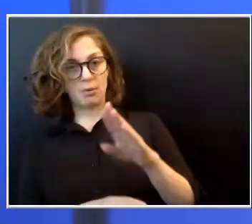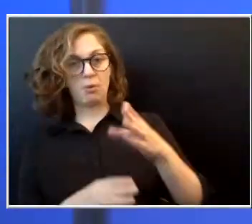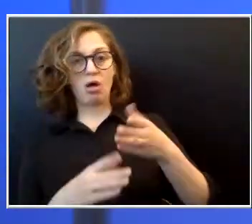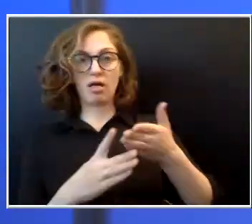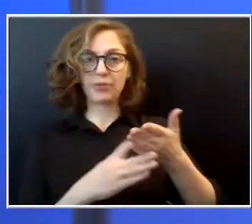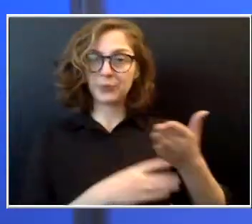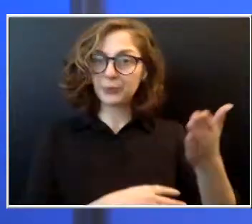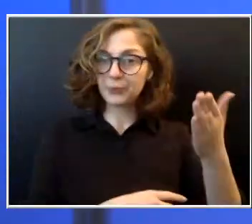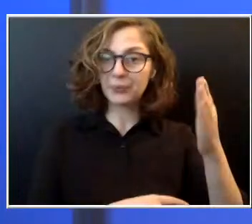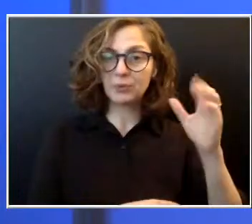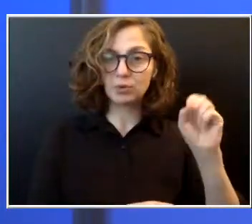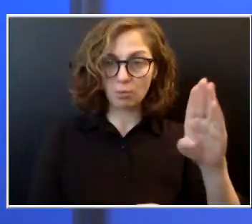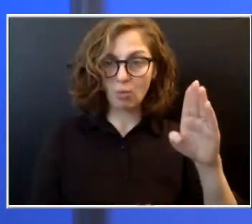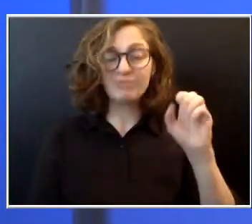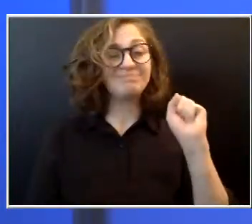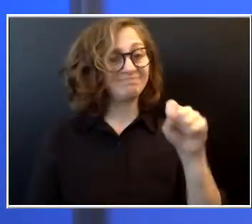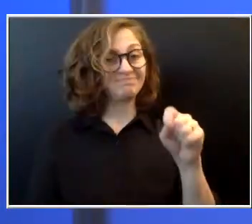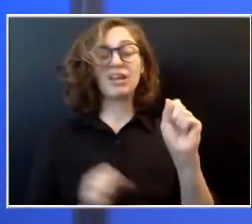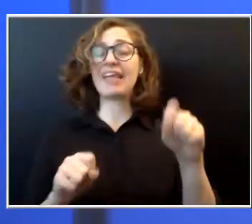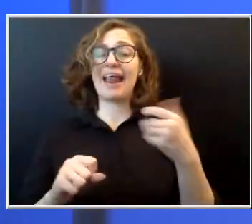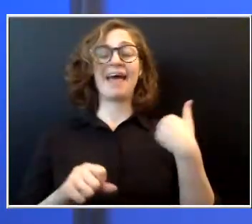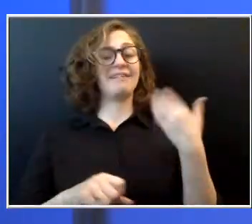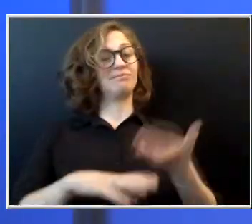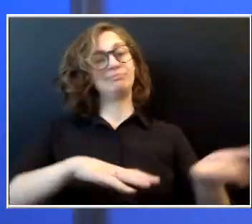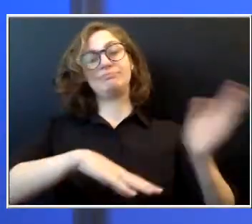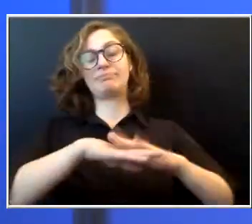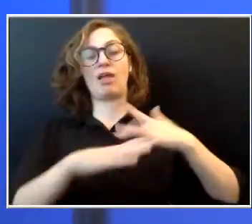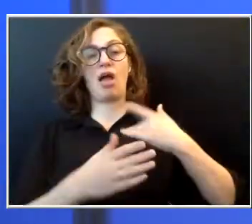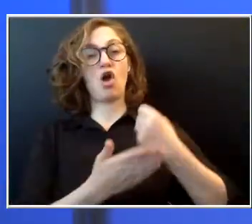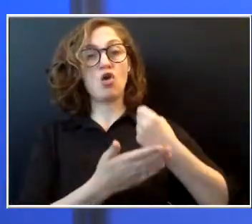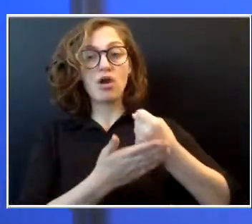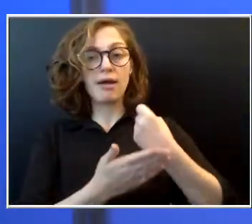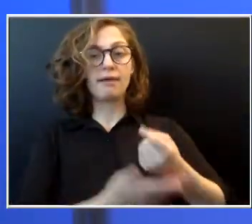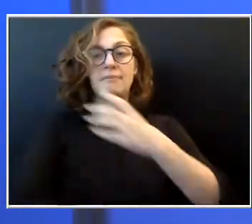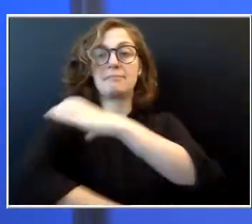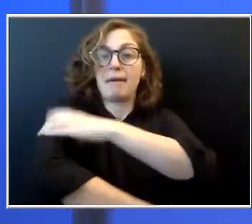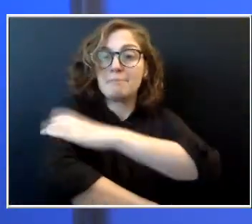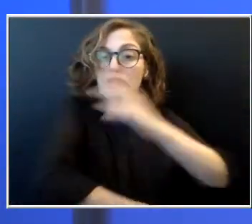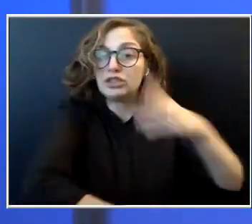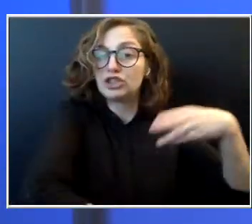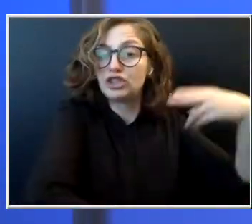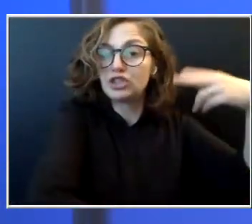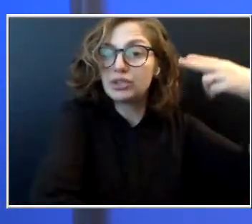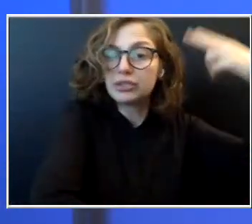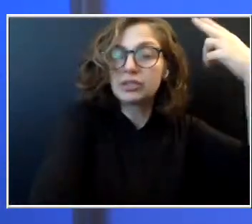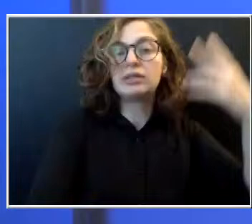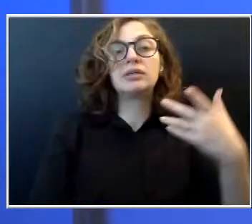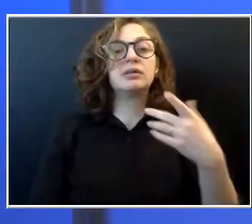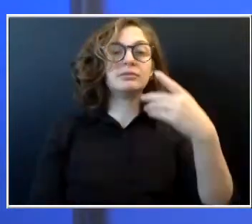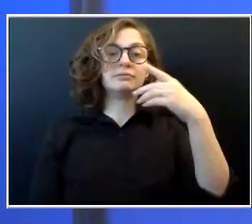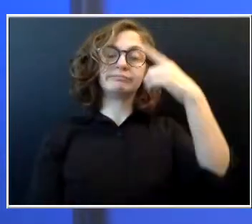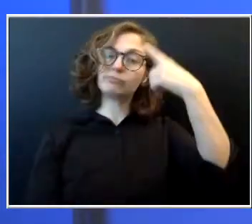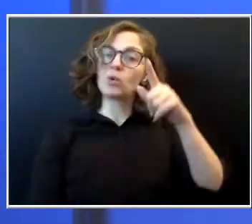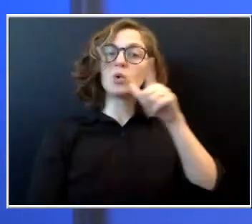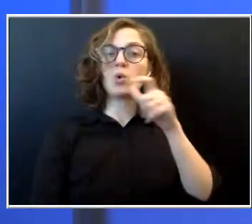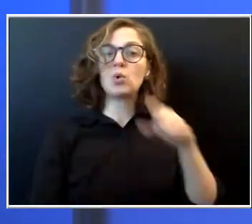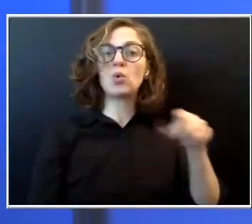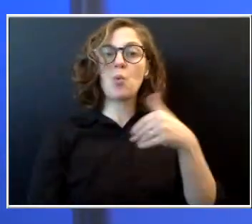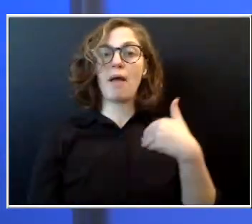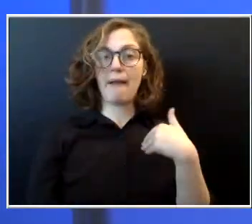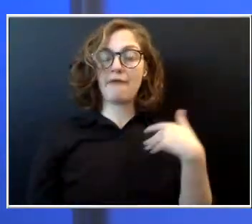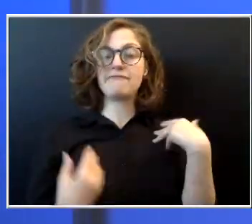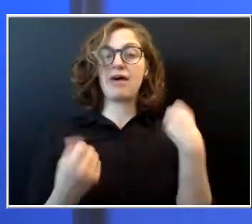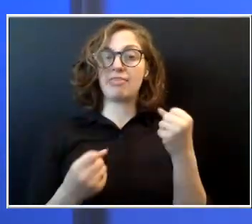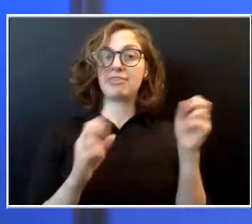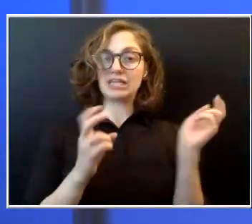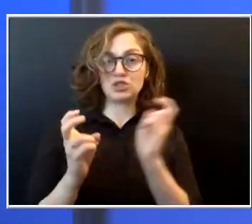rates and blood pressure, and for people who have health conditions, they need to be really cognizant of that and make sure they're taking